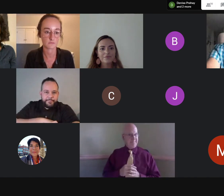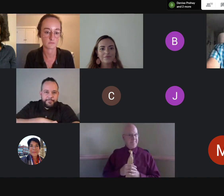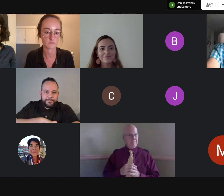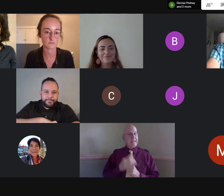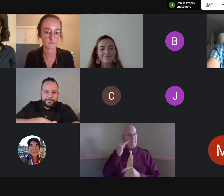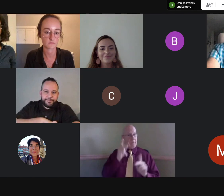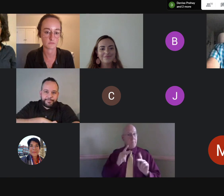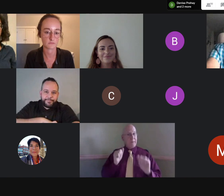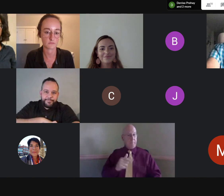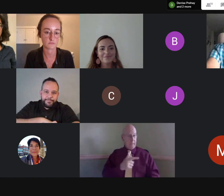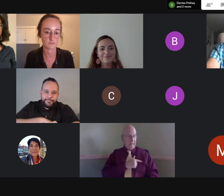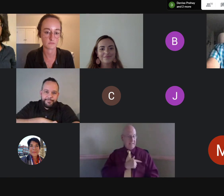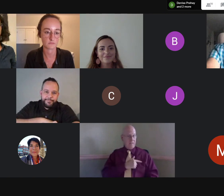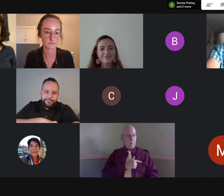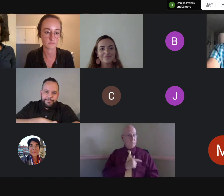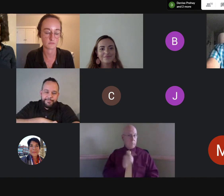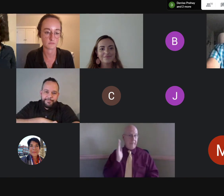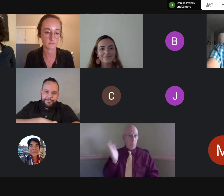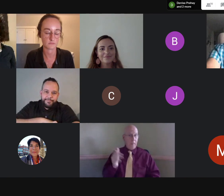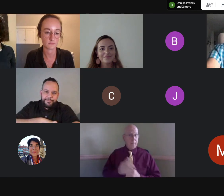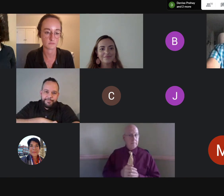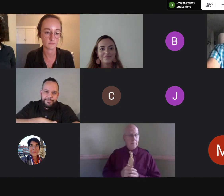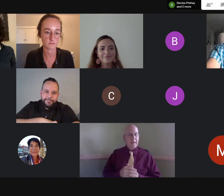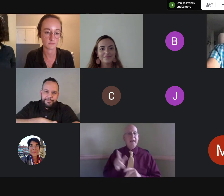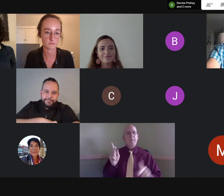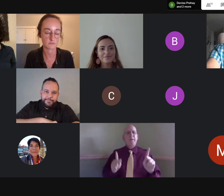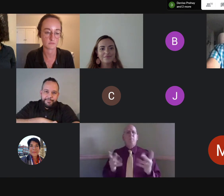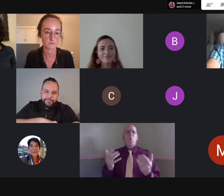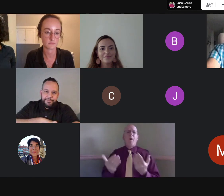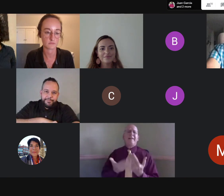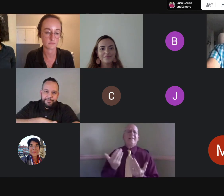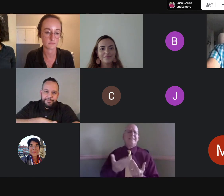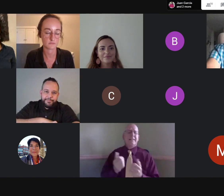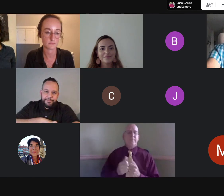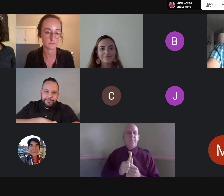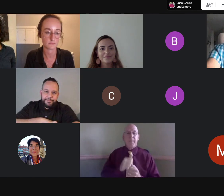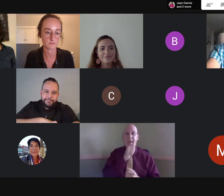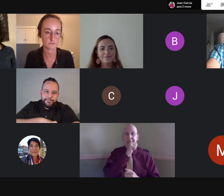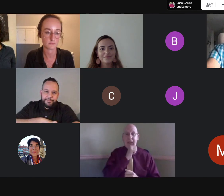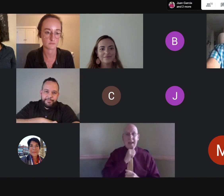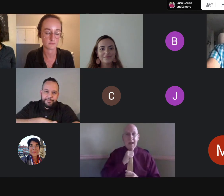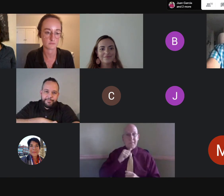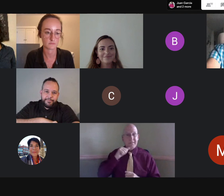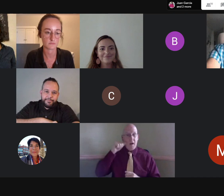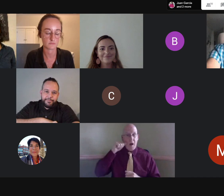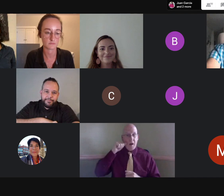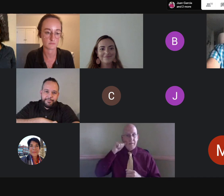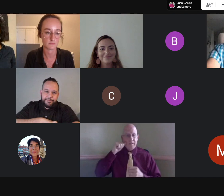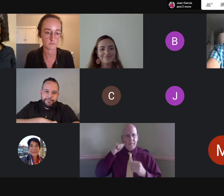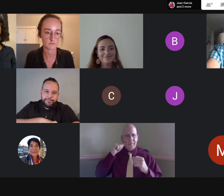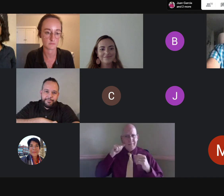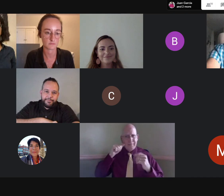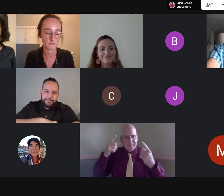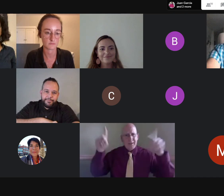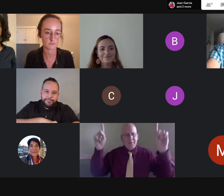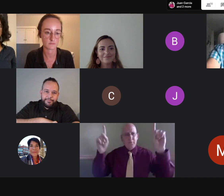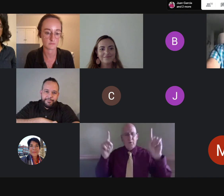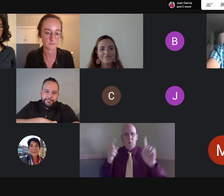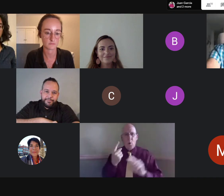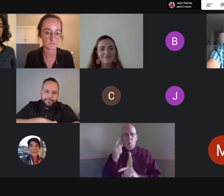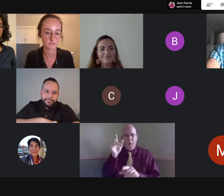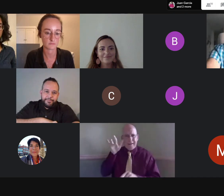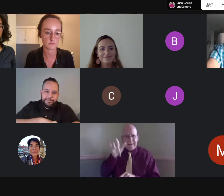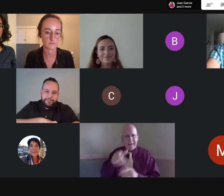will. People want things to be easy. It's why Amazon is so successful. I mean, one-click shopping,